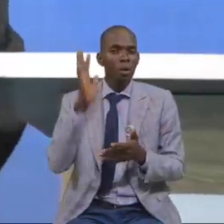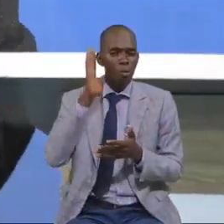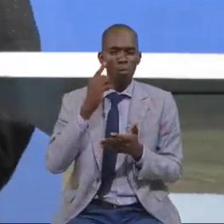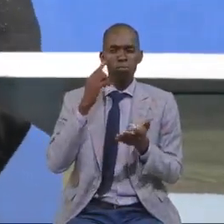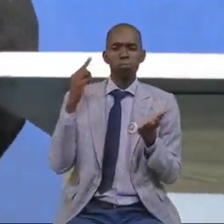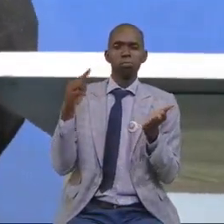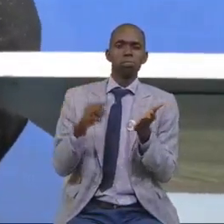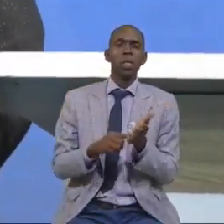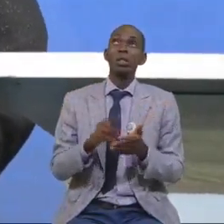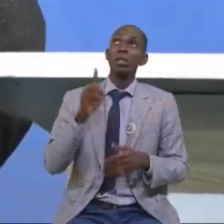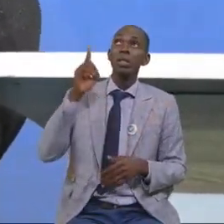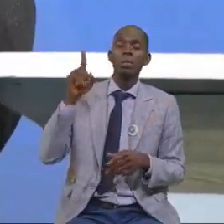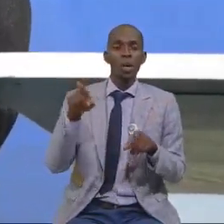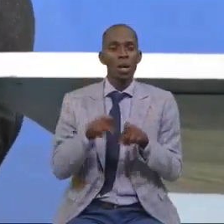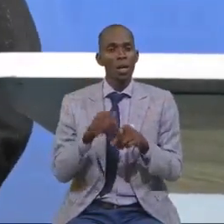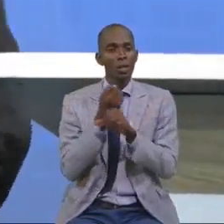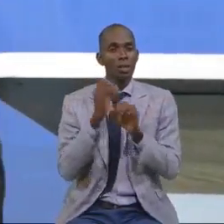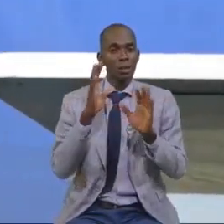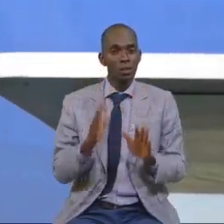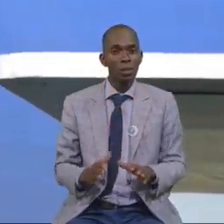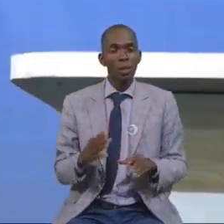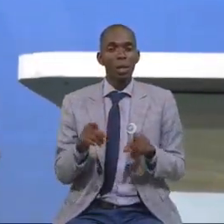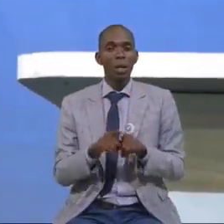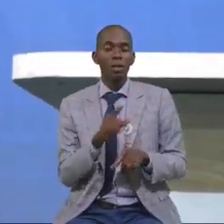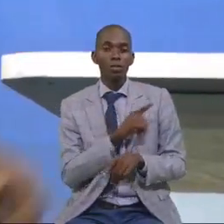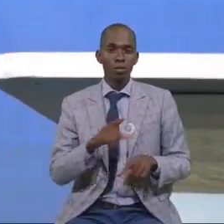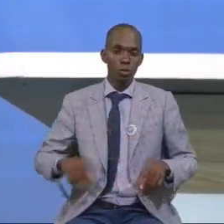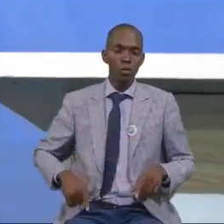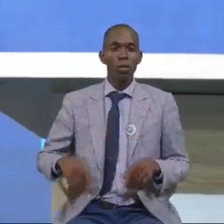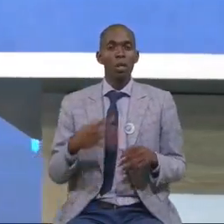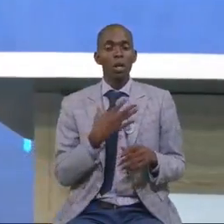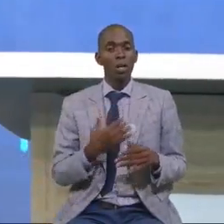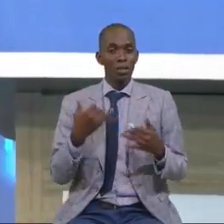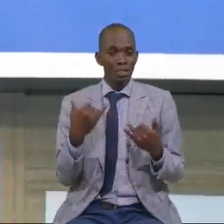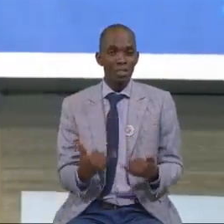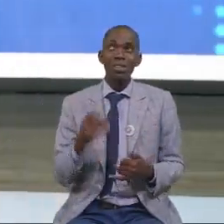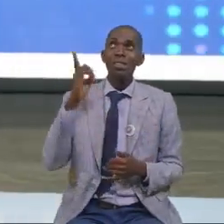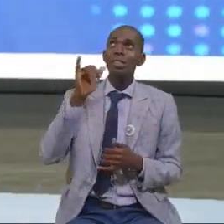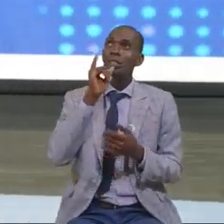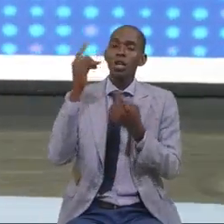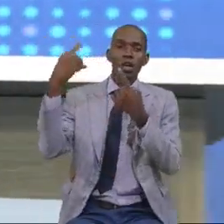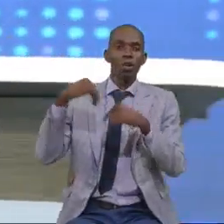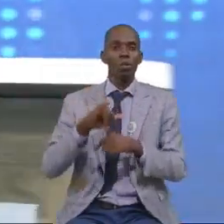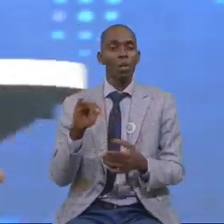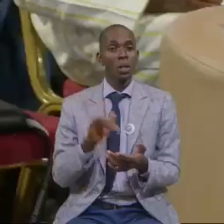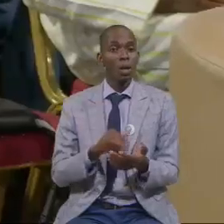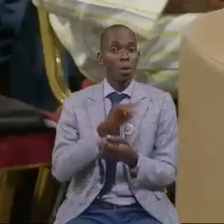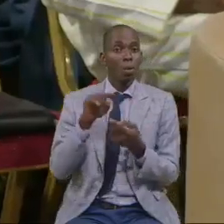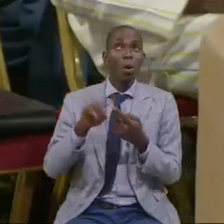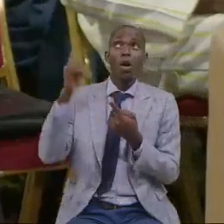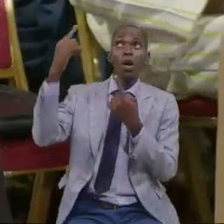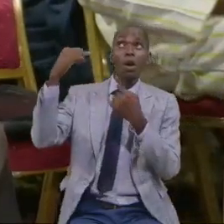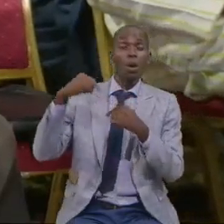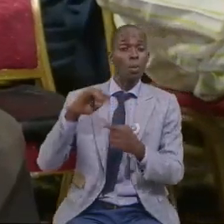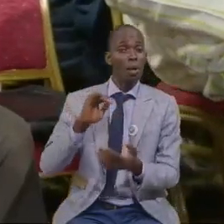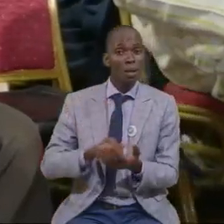him as Savior, as Lord. And now he's coming again. And when he comes again, he